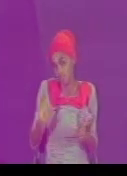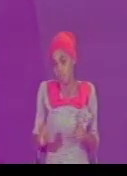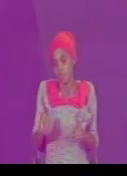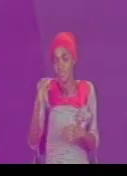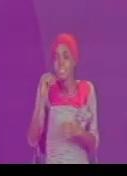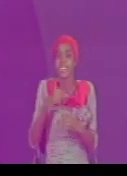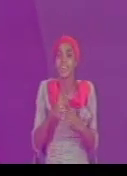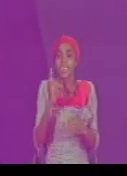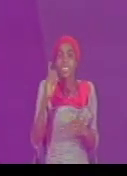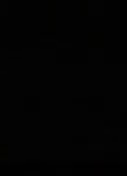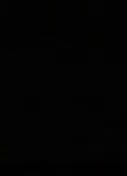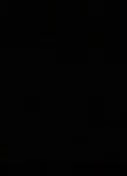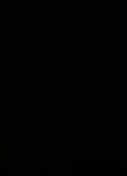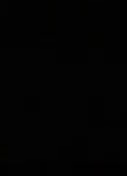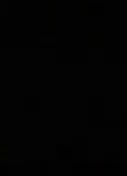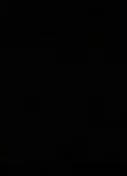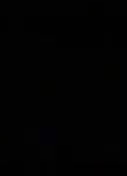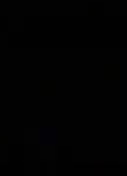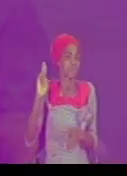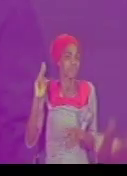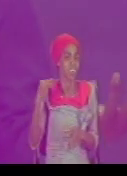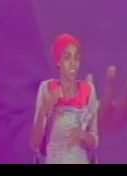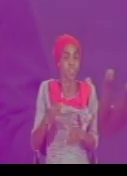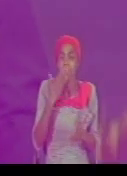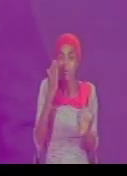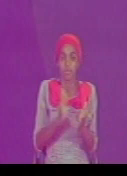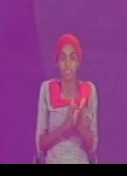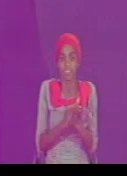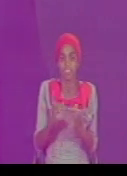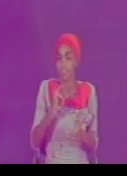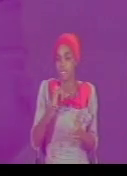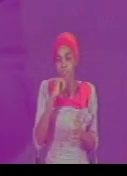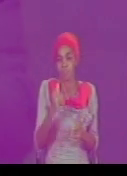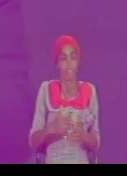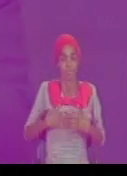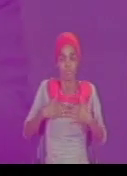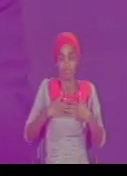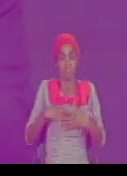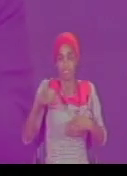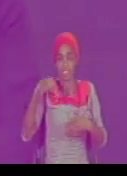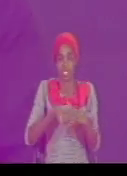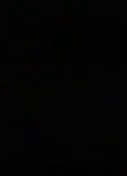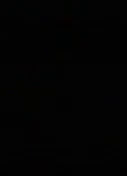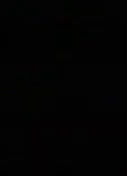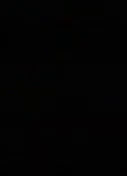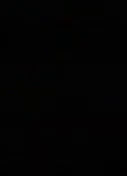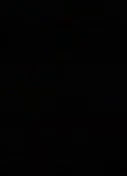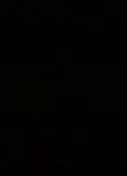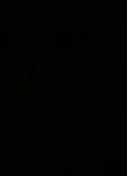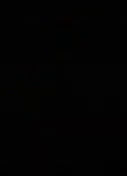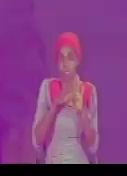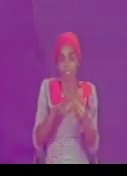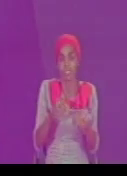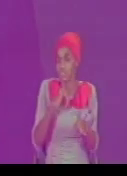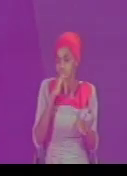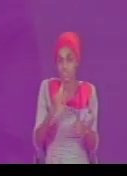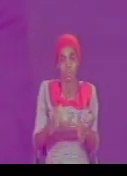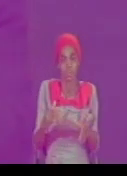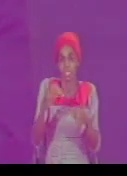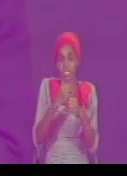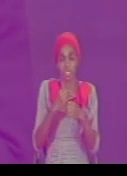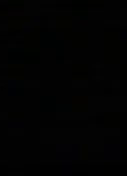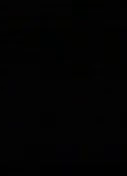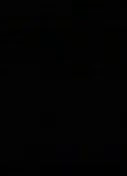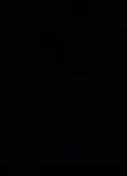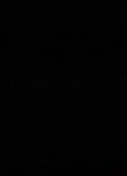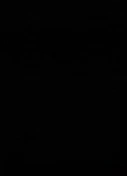doesn't delight in the strength of the horse. He does not take pleasure in the legs of a man. Or the legs of a woman.